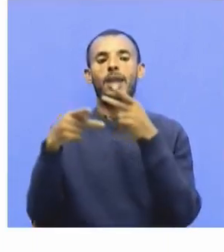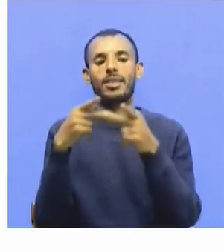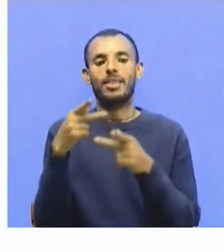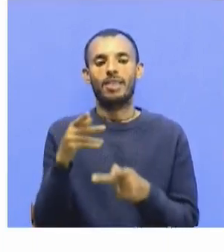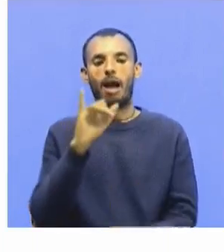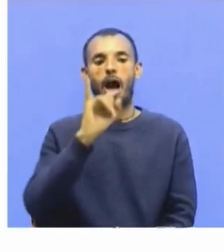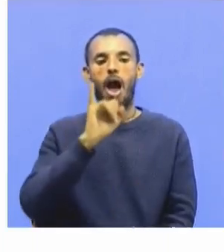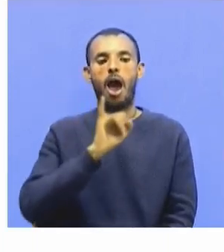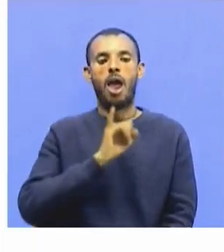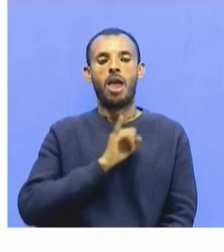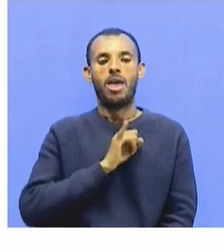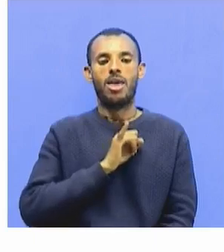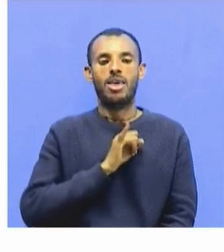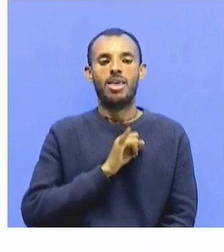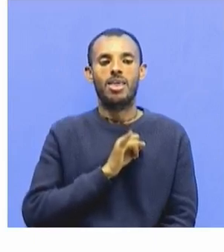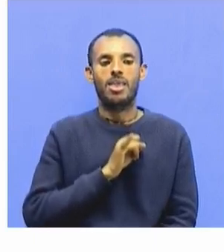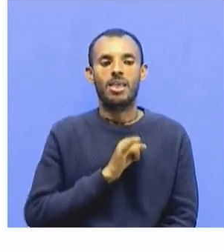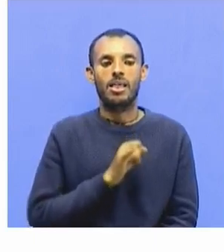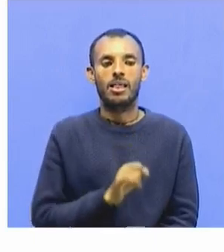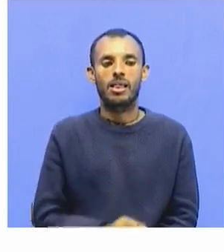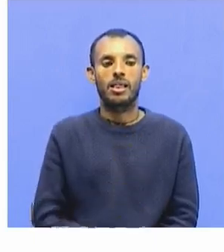I love